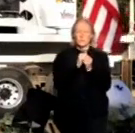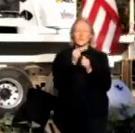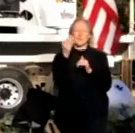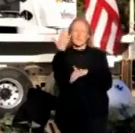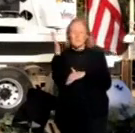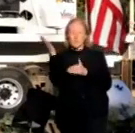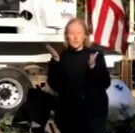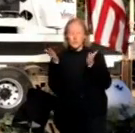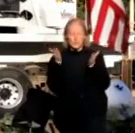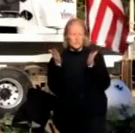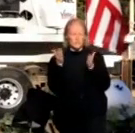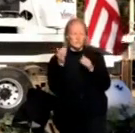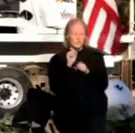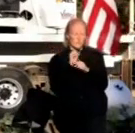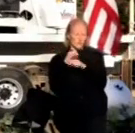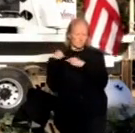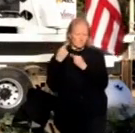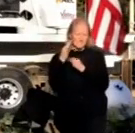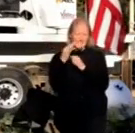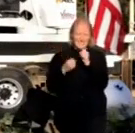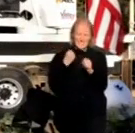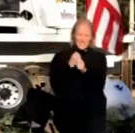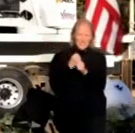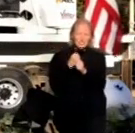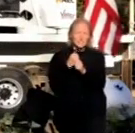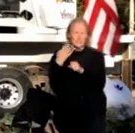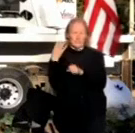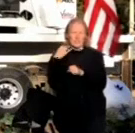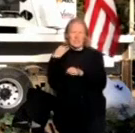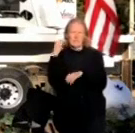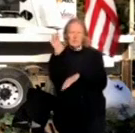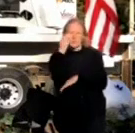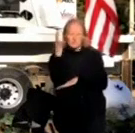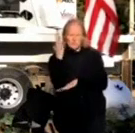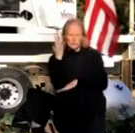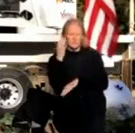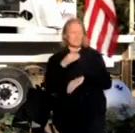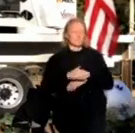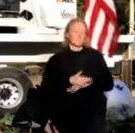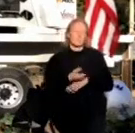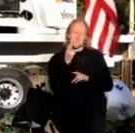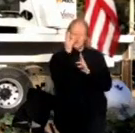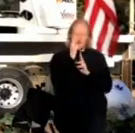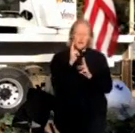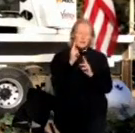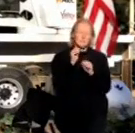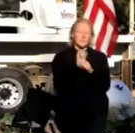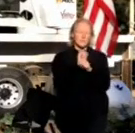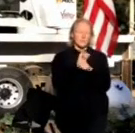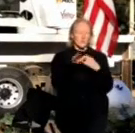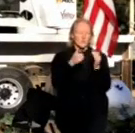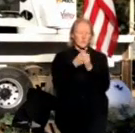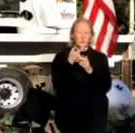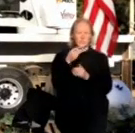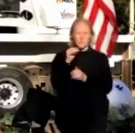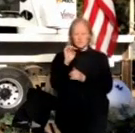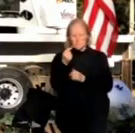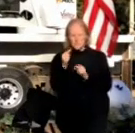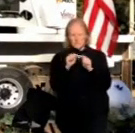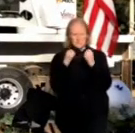with the Forest Service the last 9 years on the U.S. Capitol Christmas Tree Initiative, and it's been such an honor to work with the entire GMUG